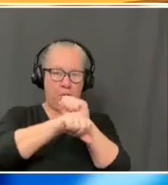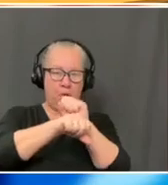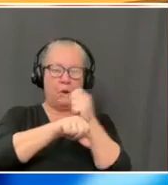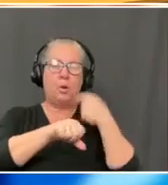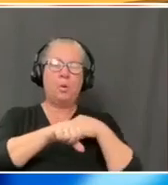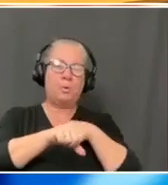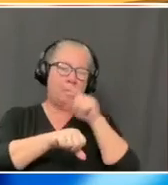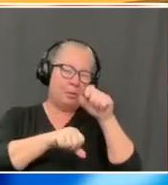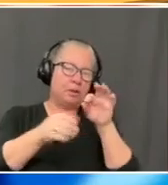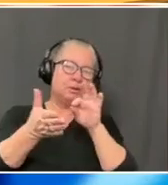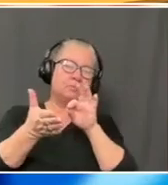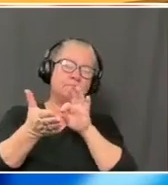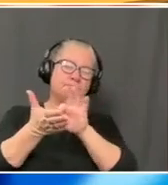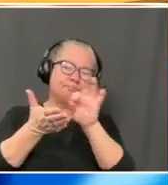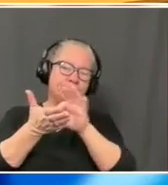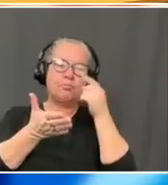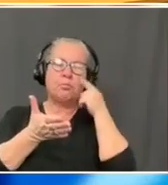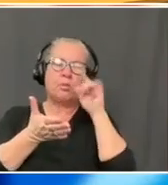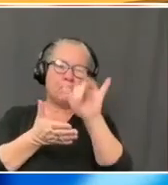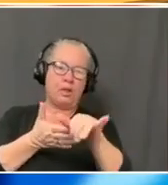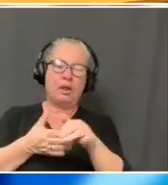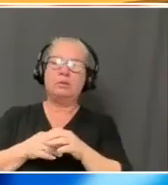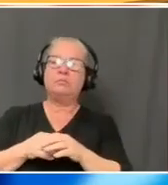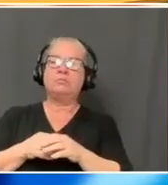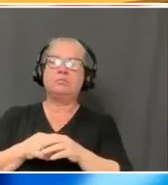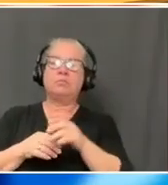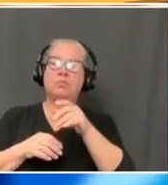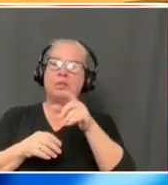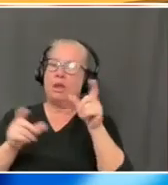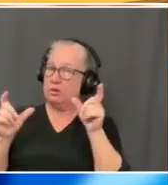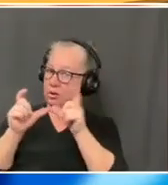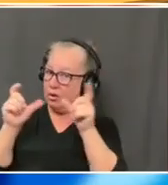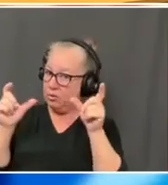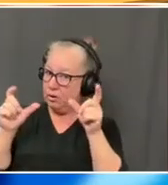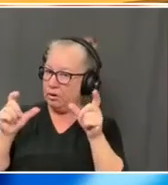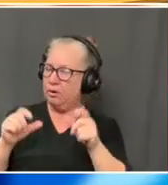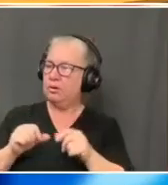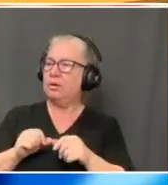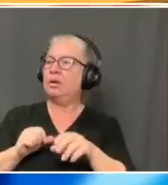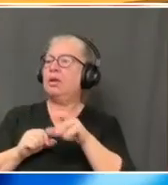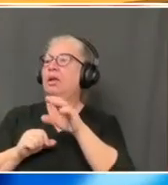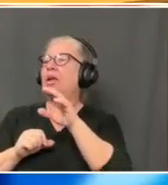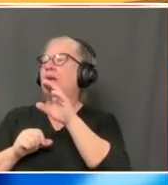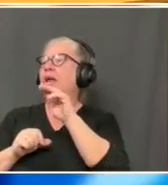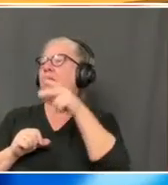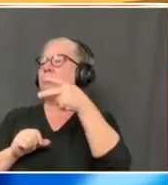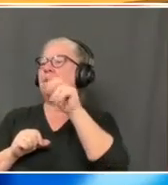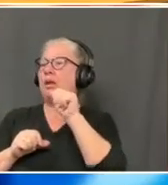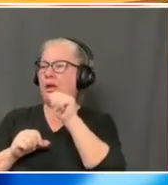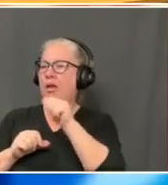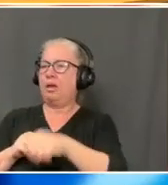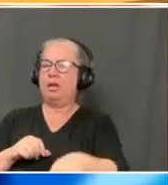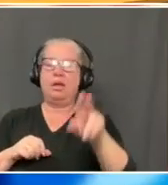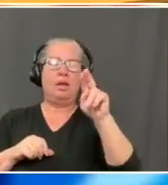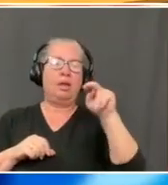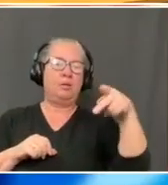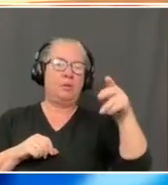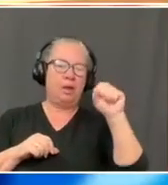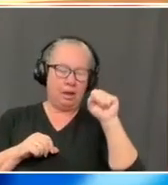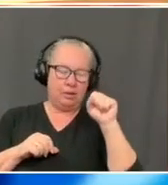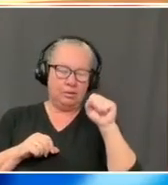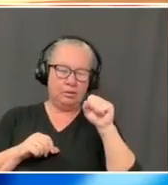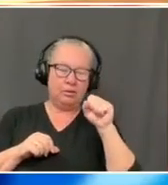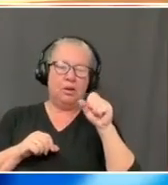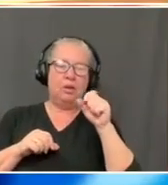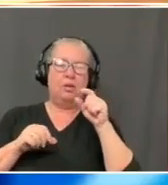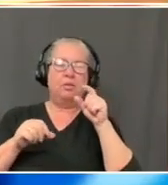they're contracted. Yes, Right. so NPA and NPSs are considered contracted services. And